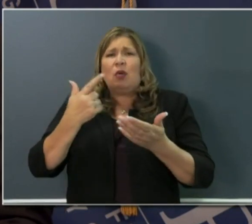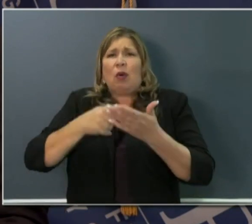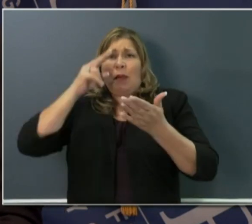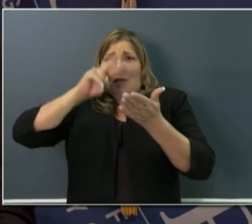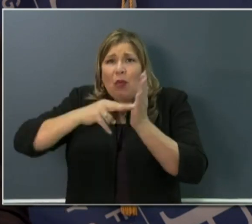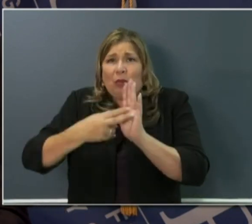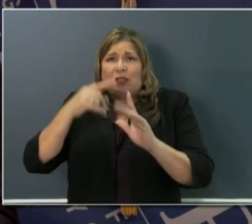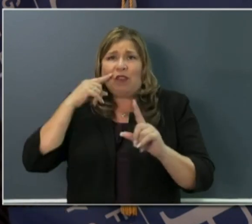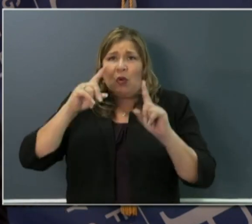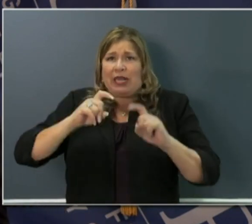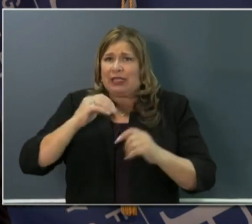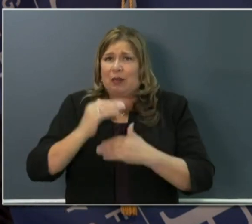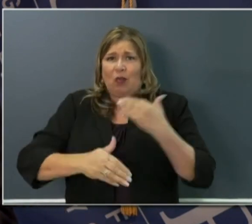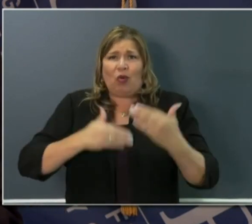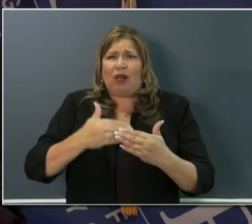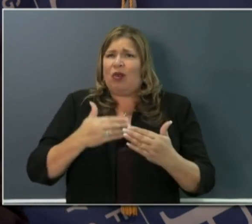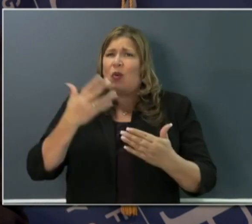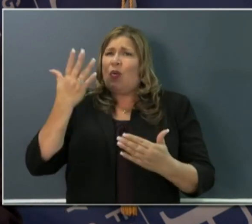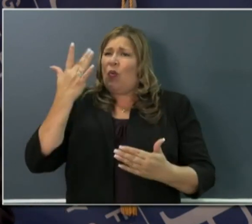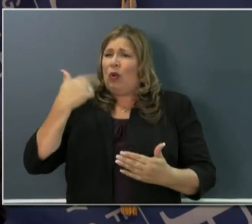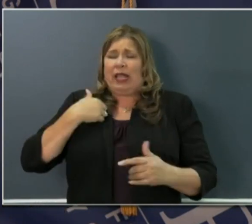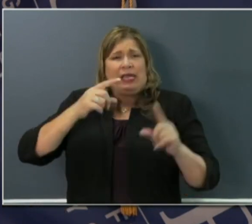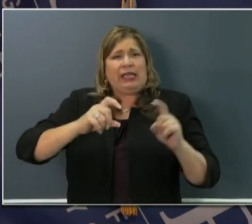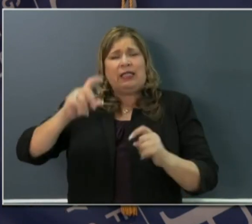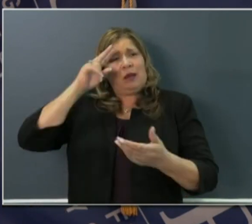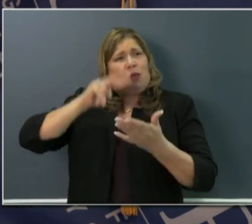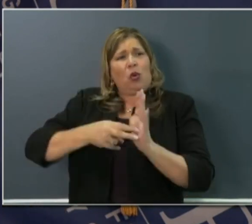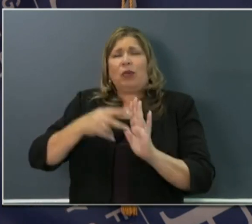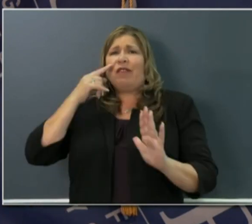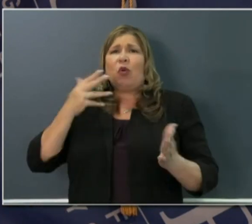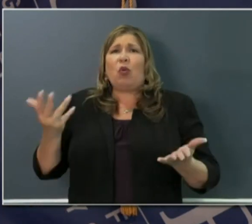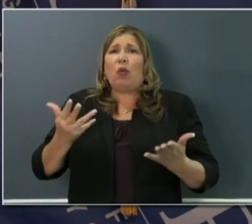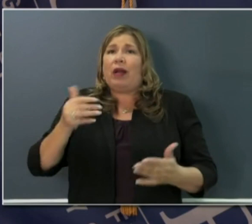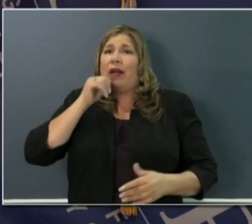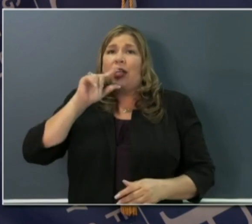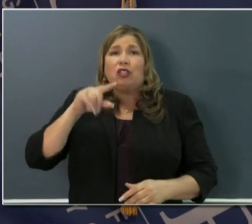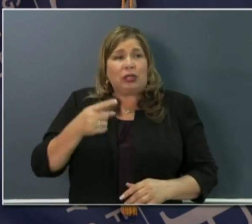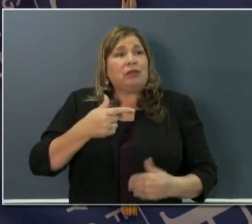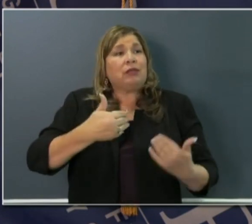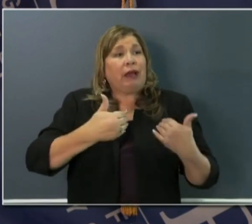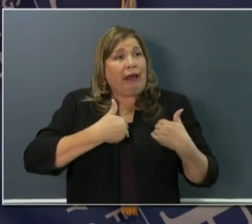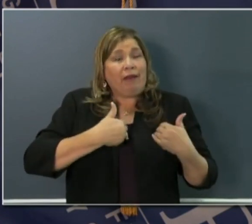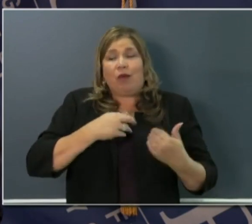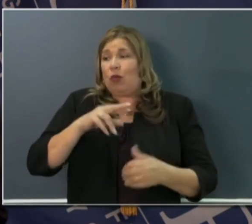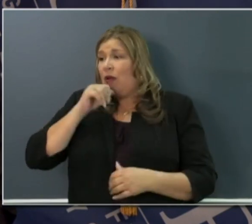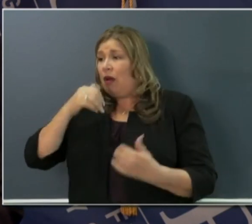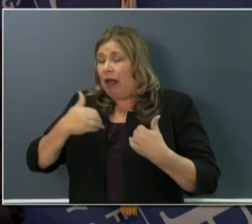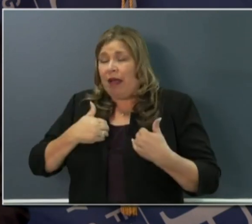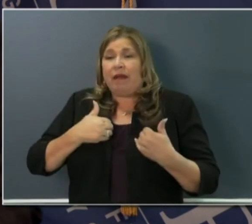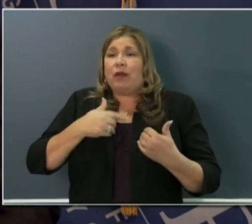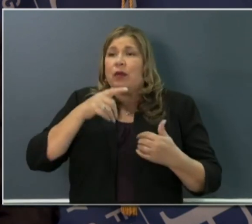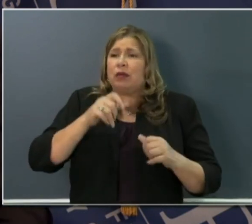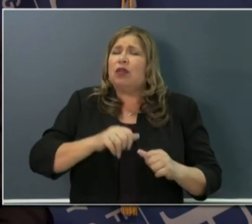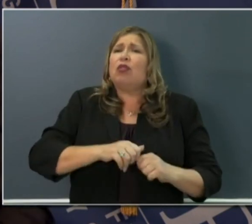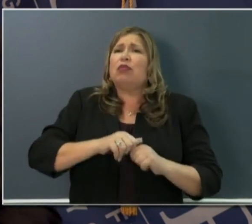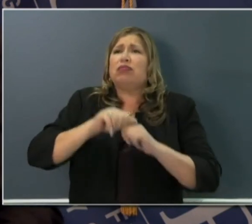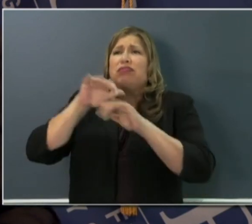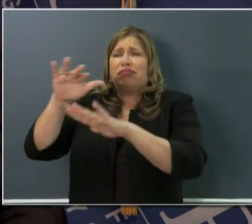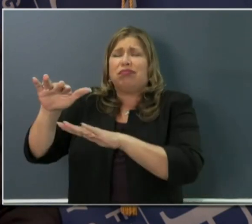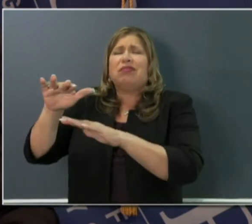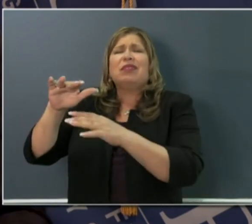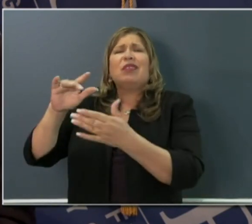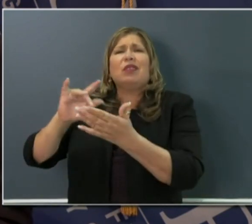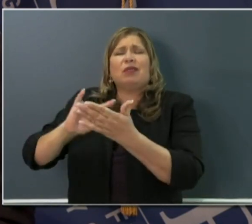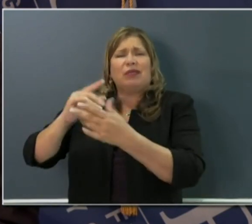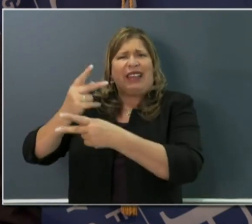testing protocols? What are we trying to ultimately achieve beyond just diagnostics for critical care needs, which is a medical need,